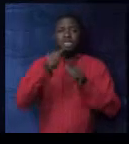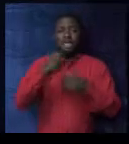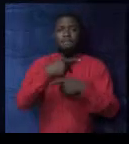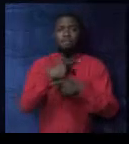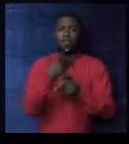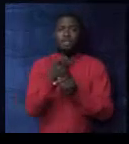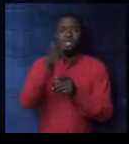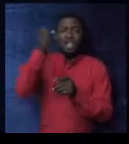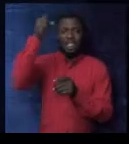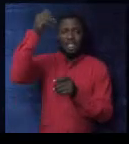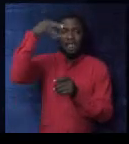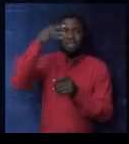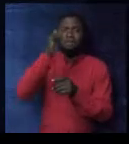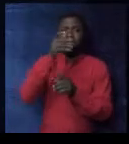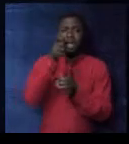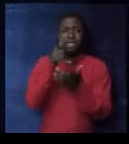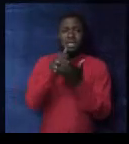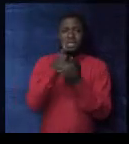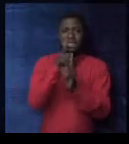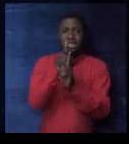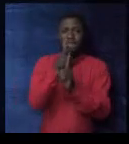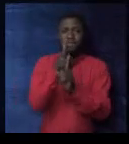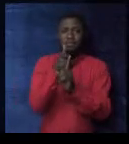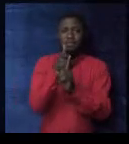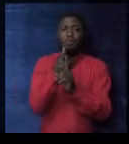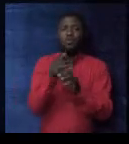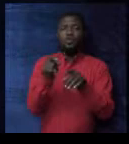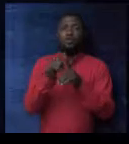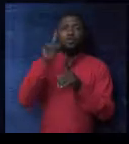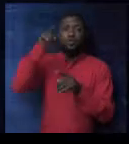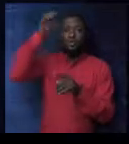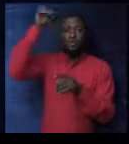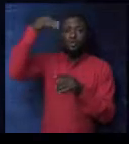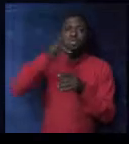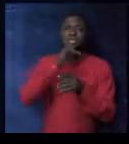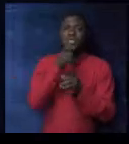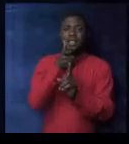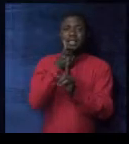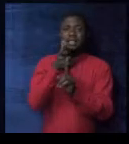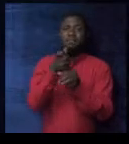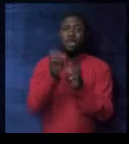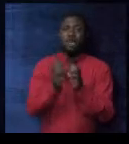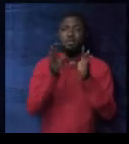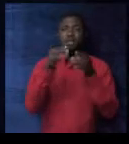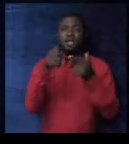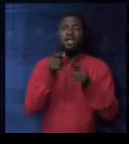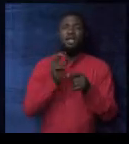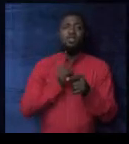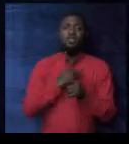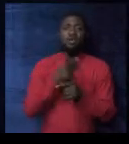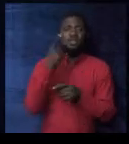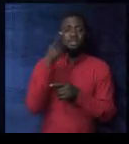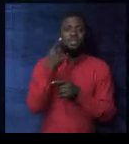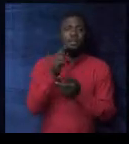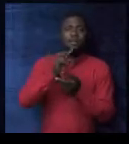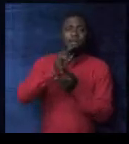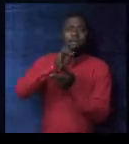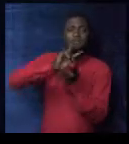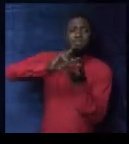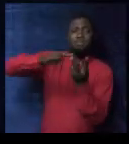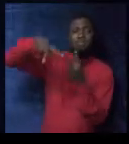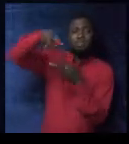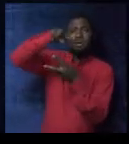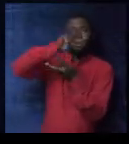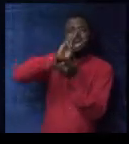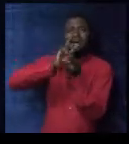can produce light by itself. So sun is a self-luminous. Now, let's look at the